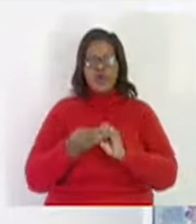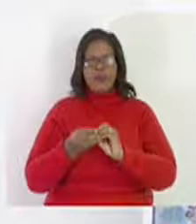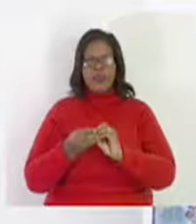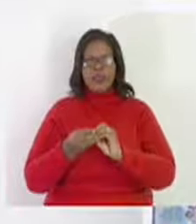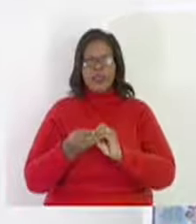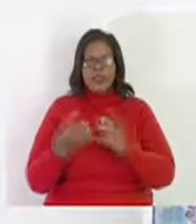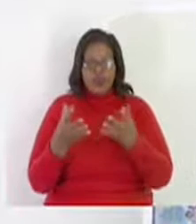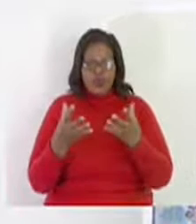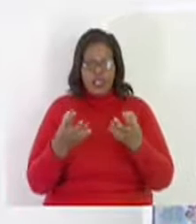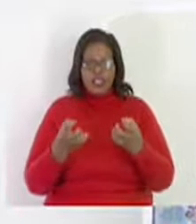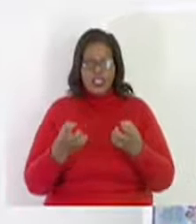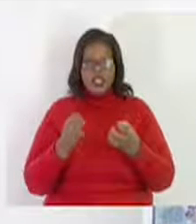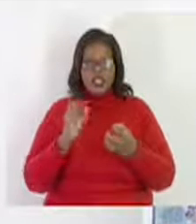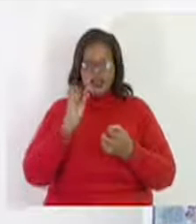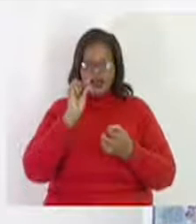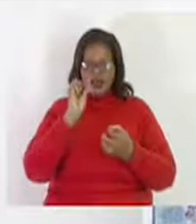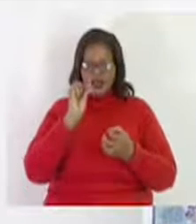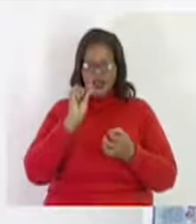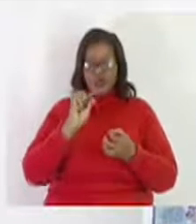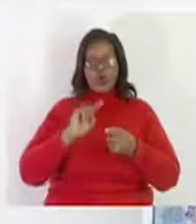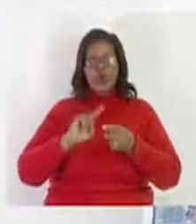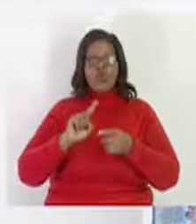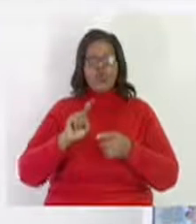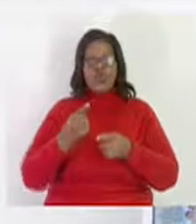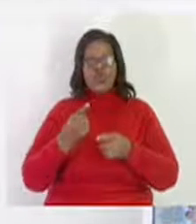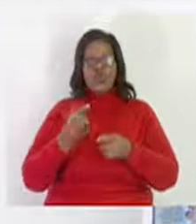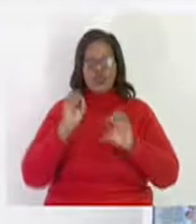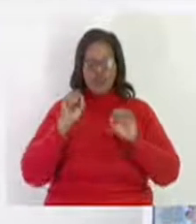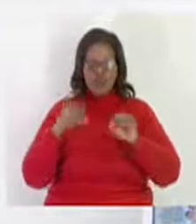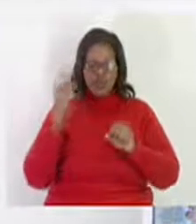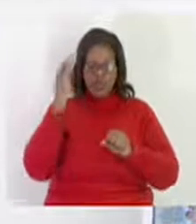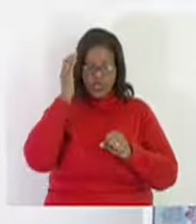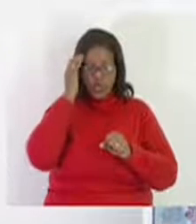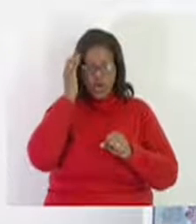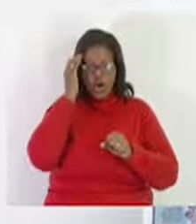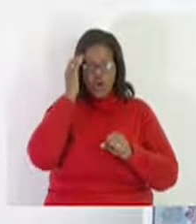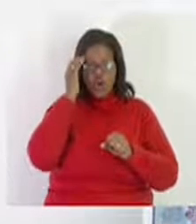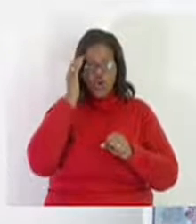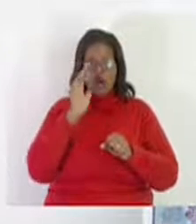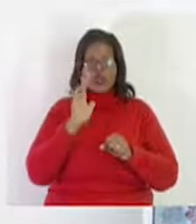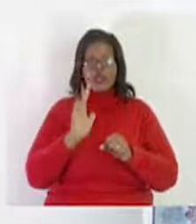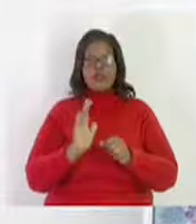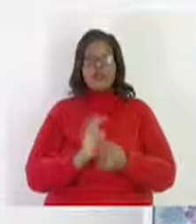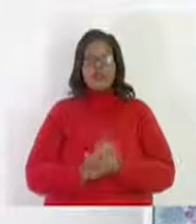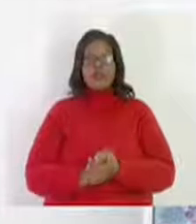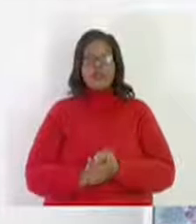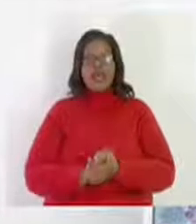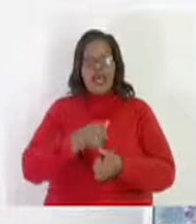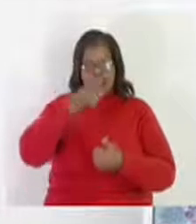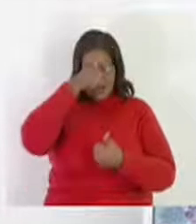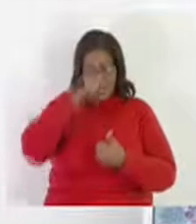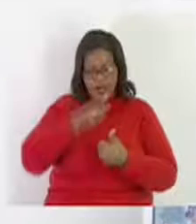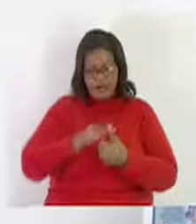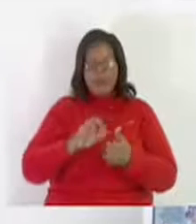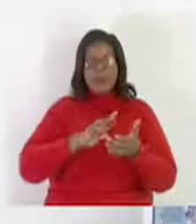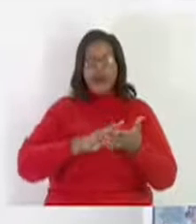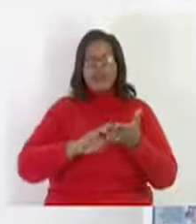things that you need to do as a person. And you need to remember these